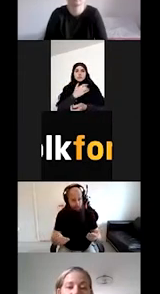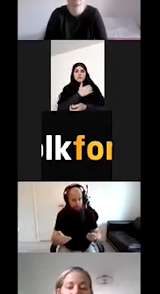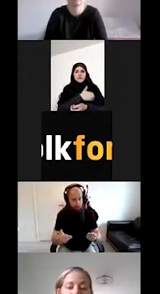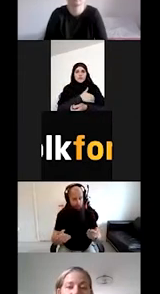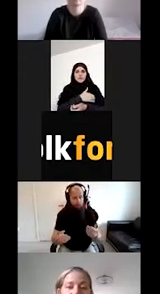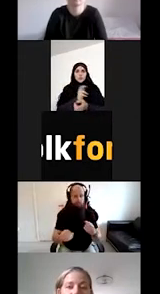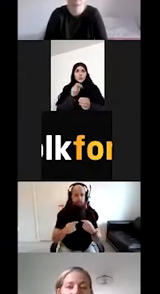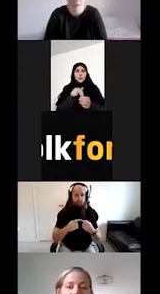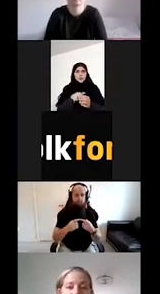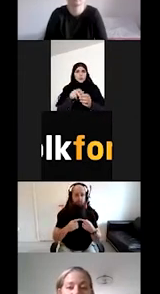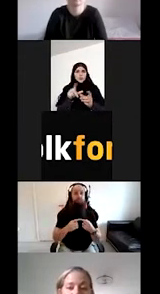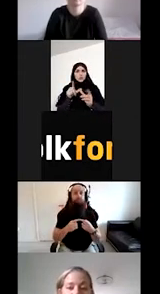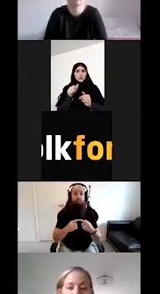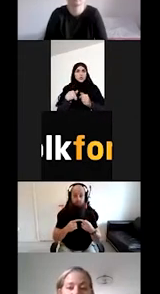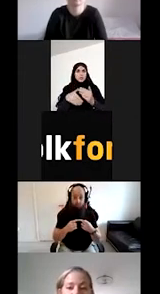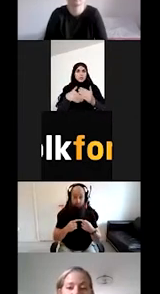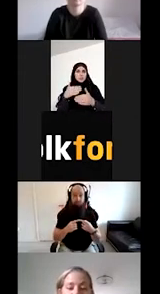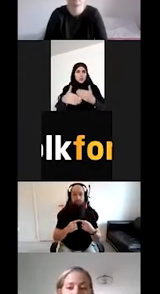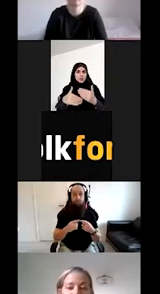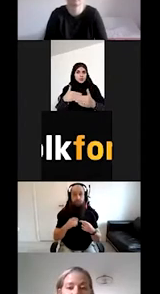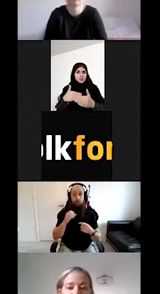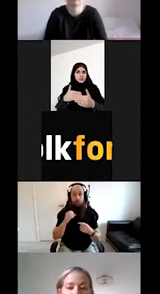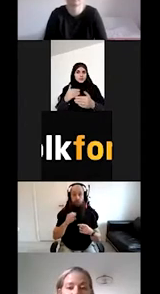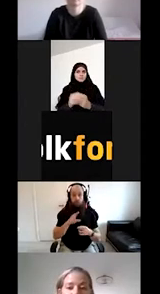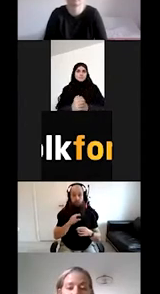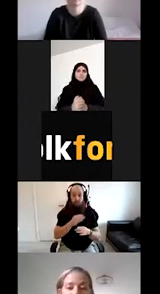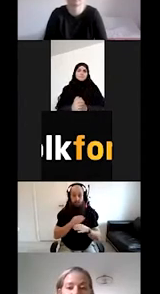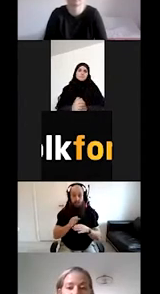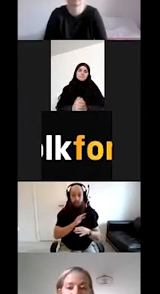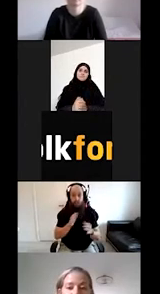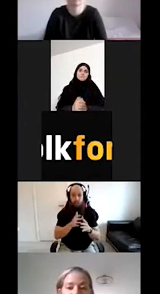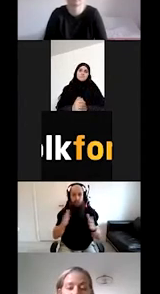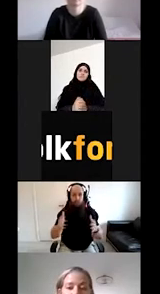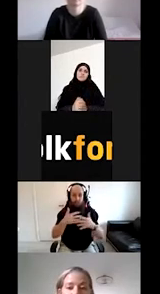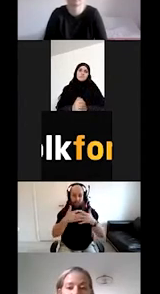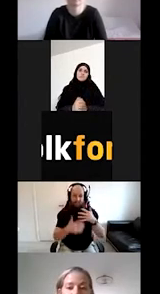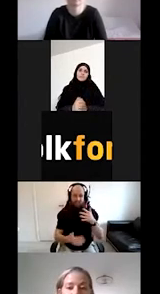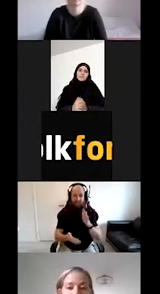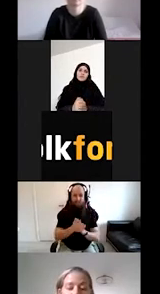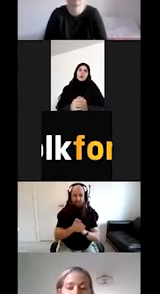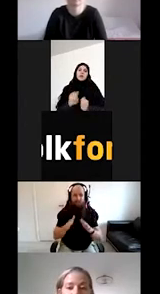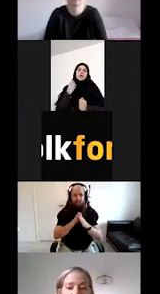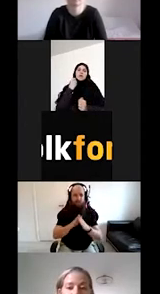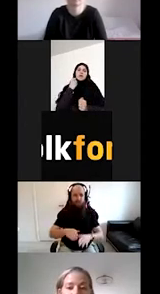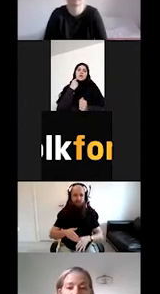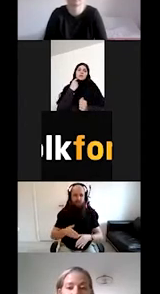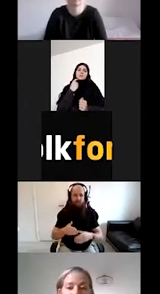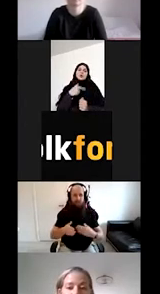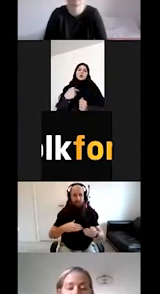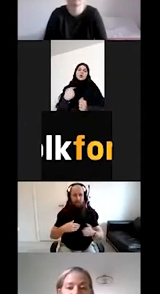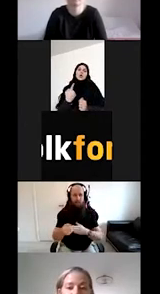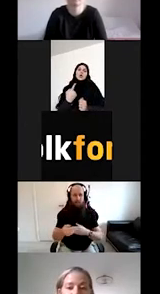Once we had that first broad list of peace building initiatives, then we proceeded with